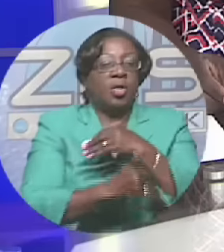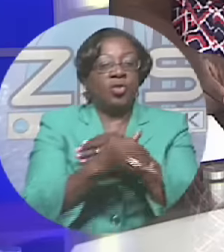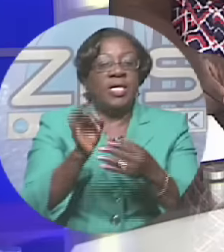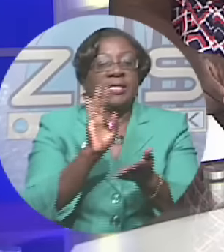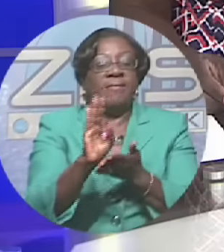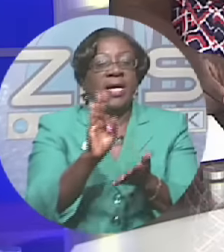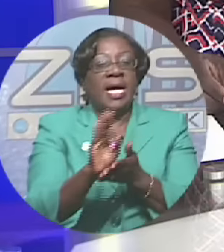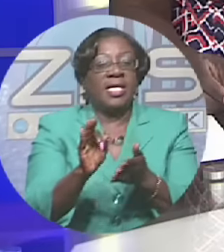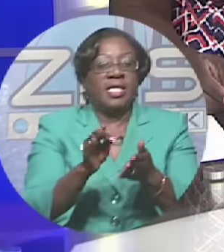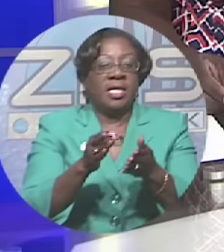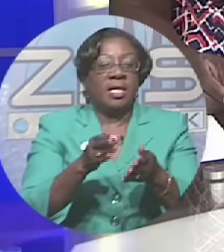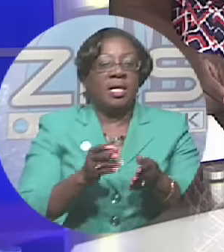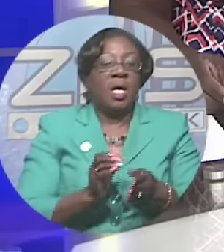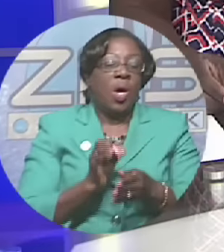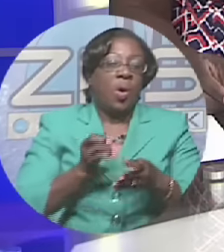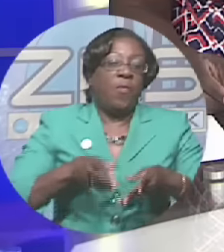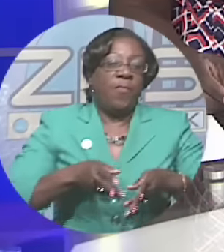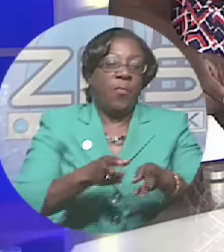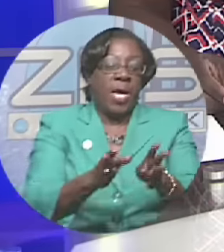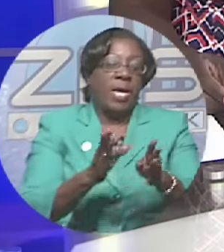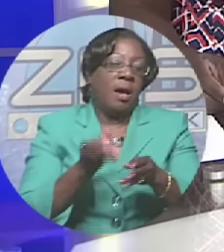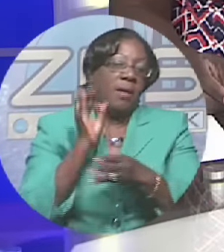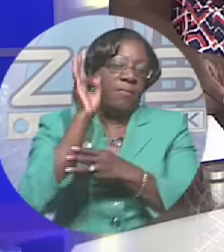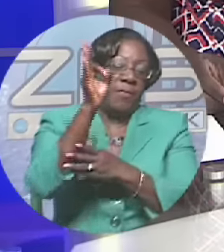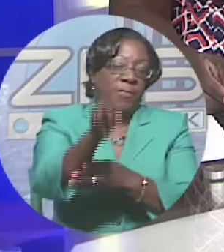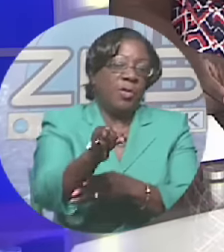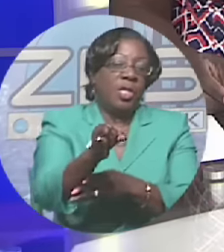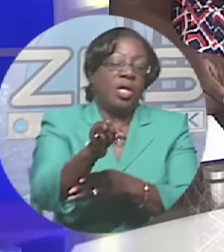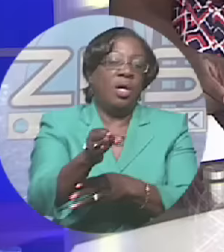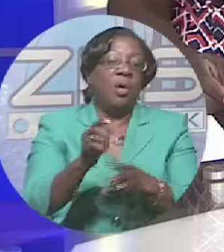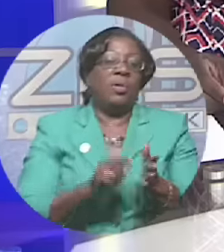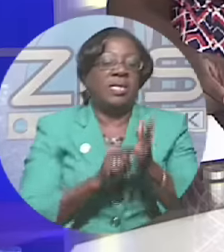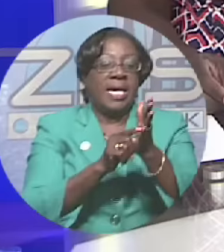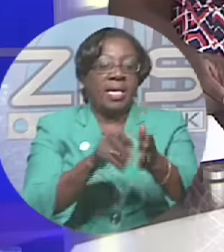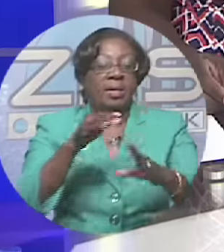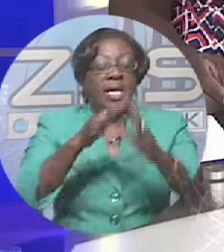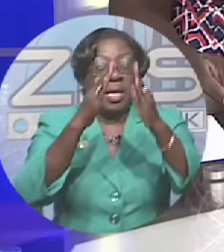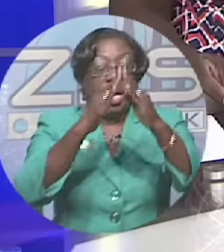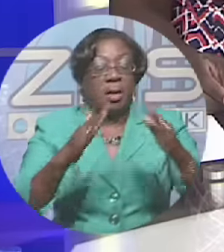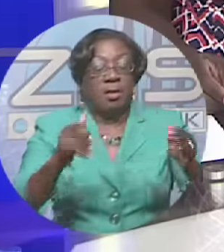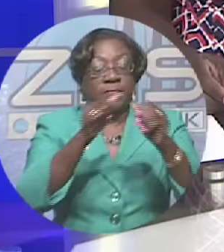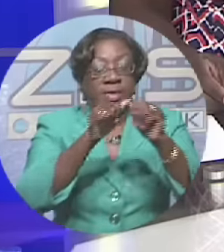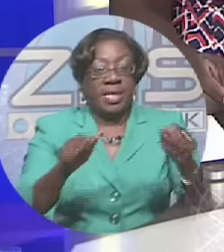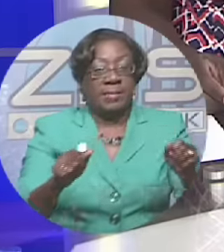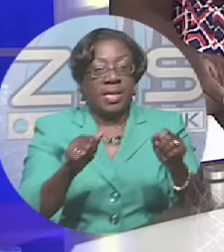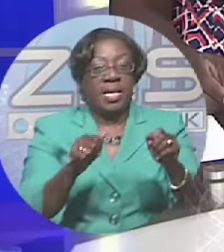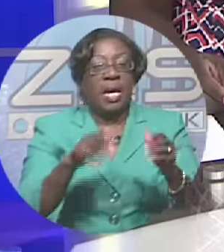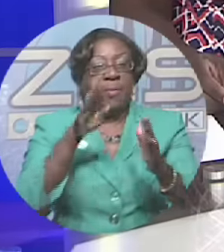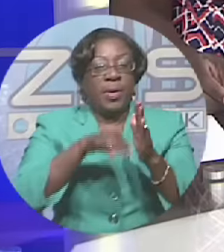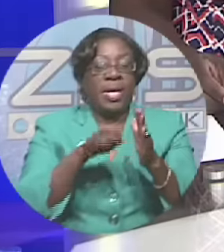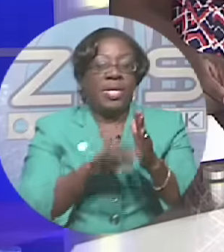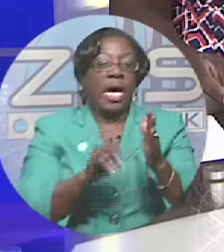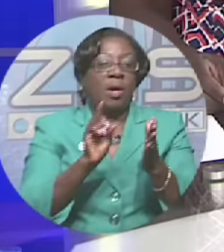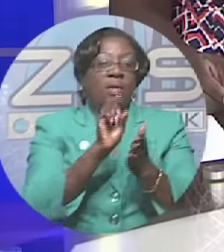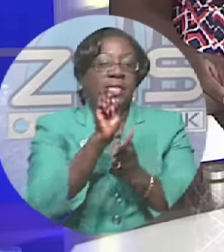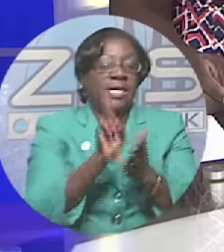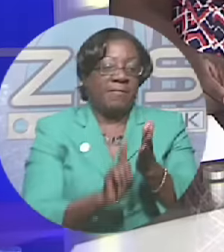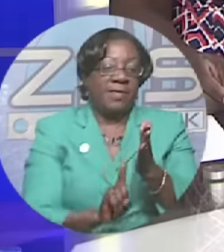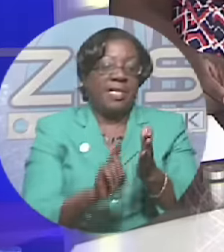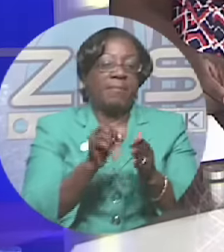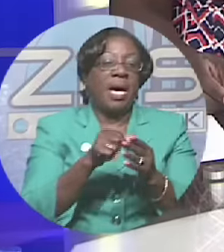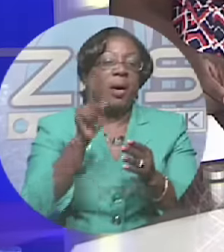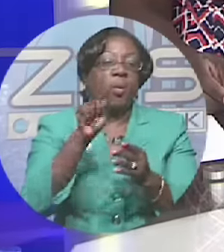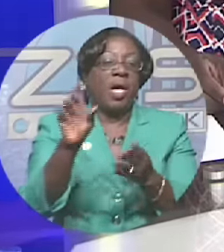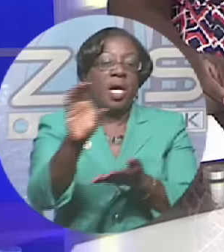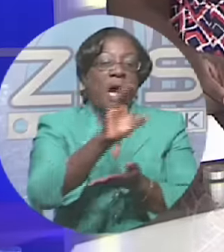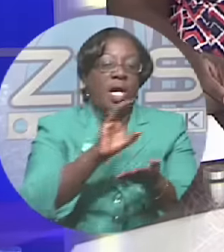roadmap was laid out in Parliament today, and it shows that government is on track to reduce deficit by a further $100 million by the